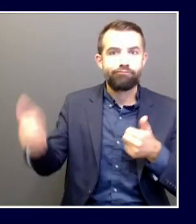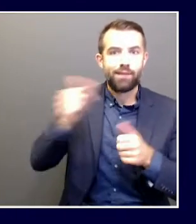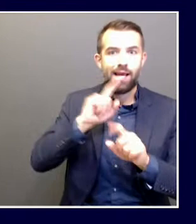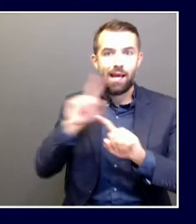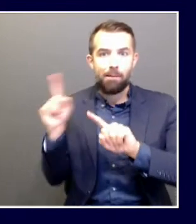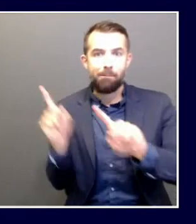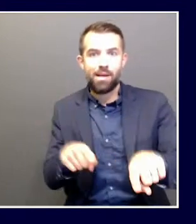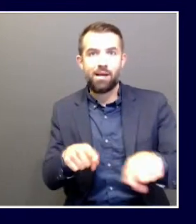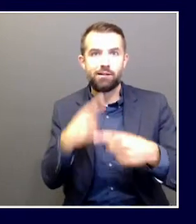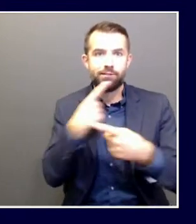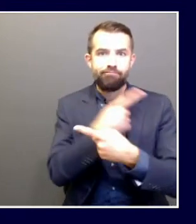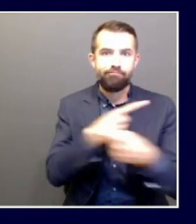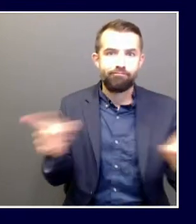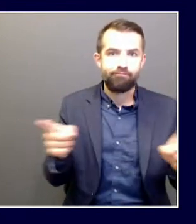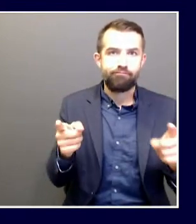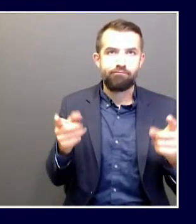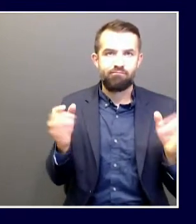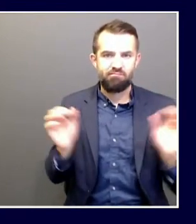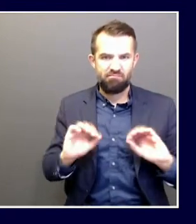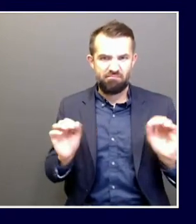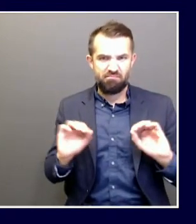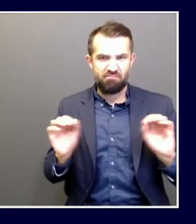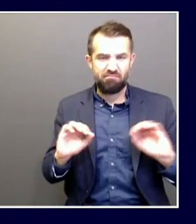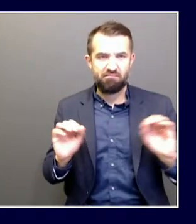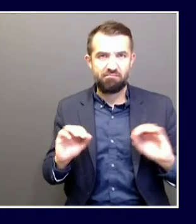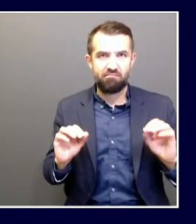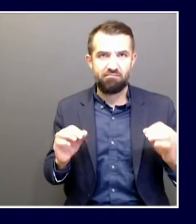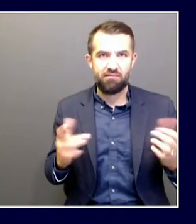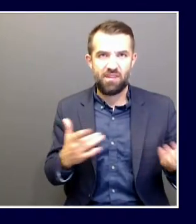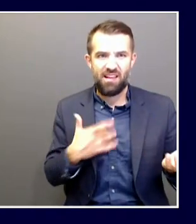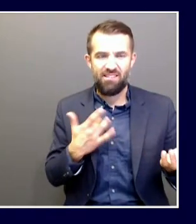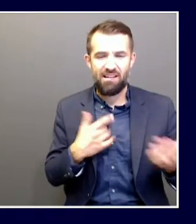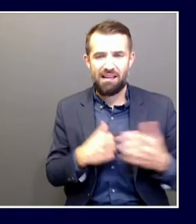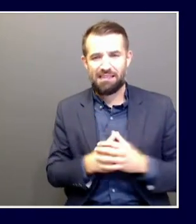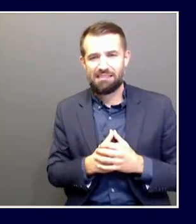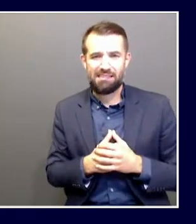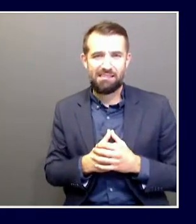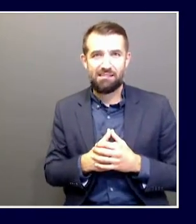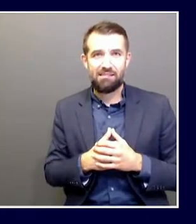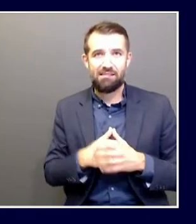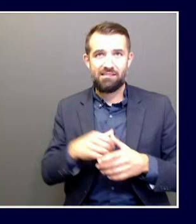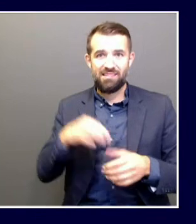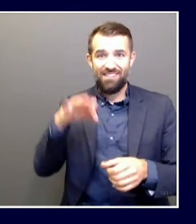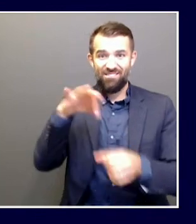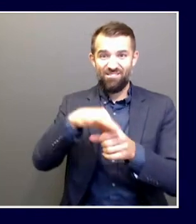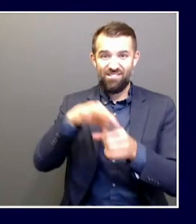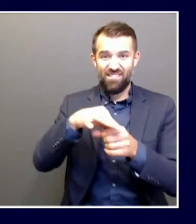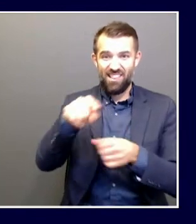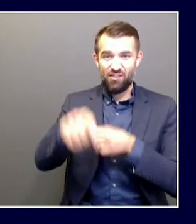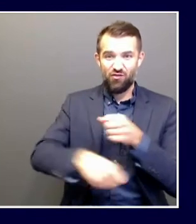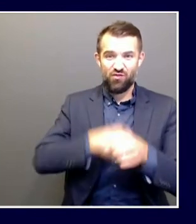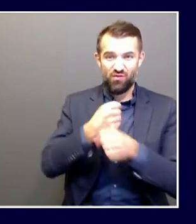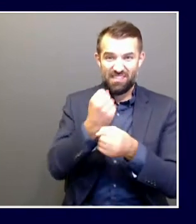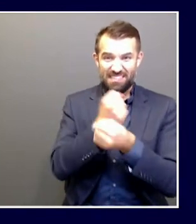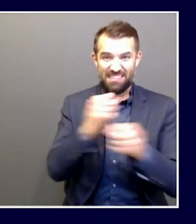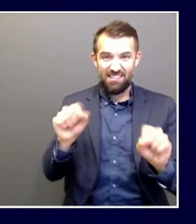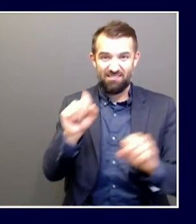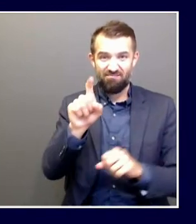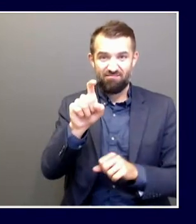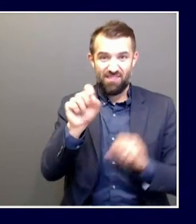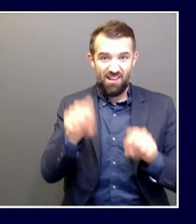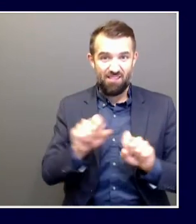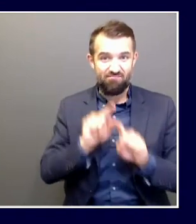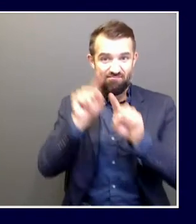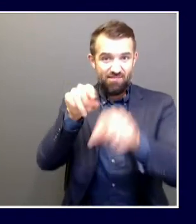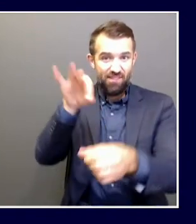places this fall. There were so many measures put in place last year. Of course, it was a bigger election, but in terms of